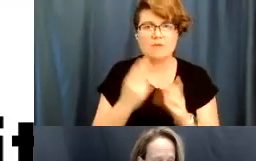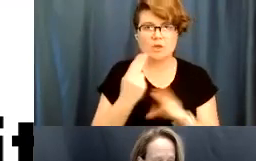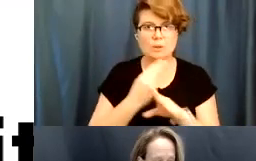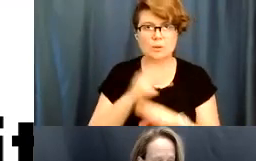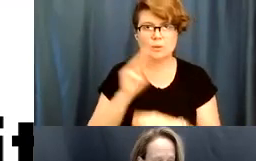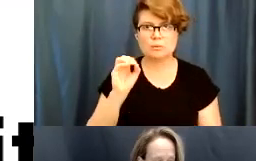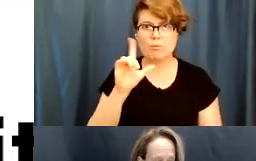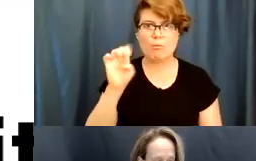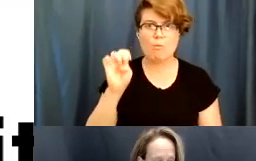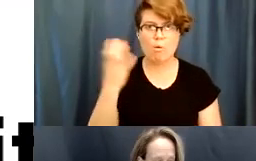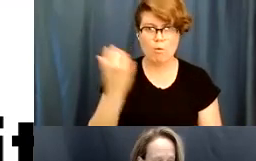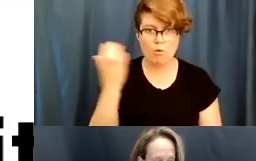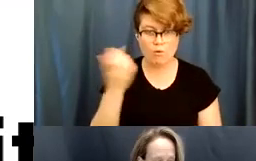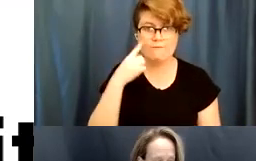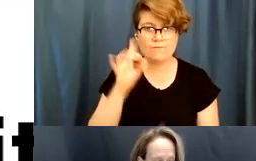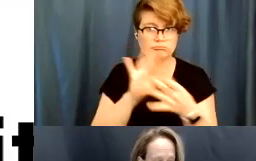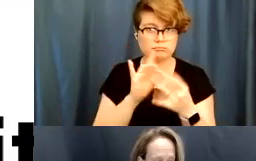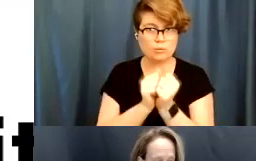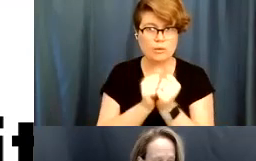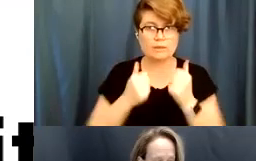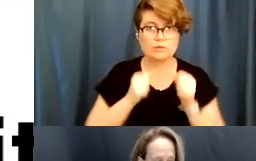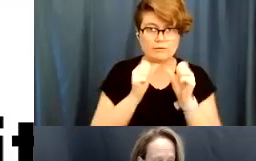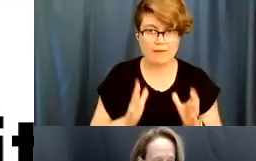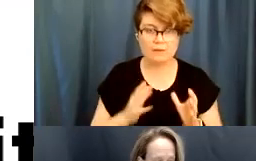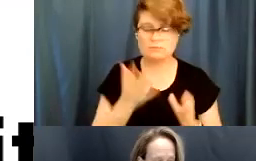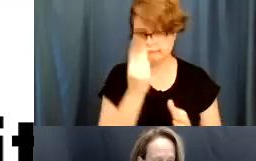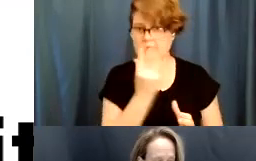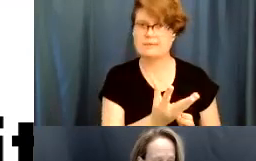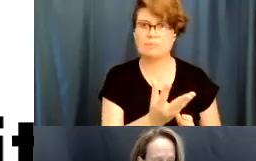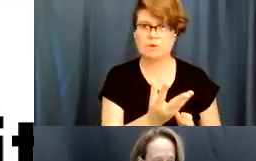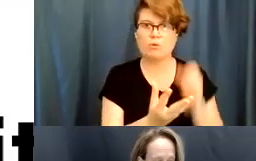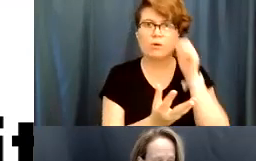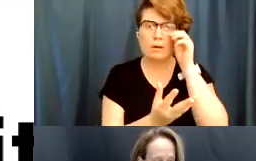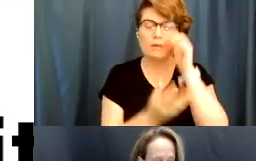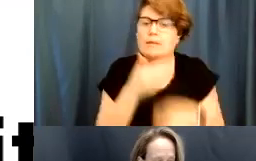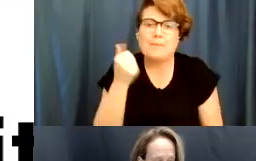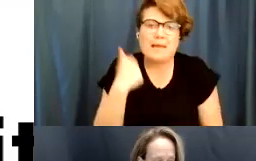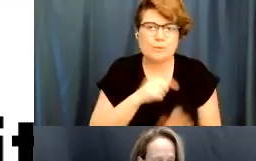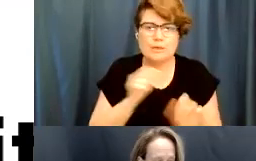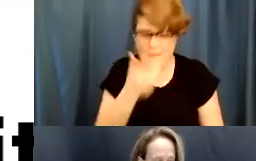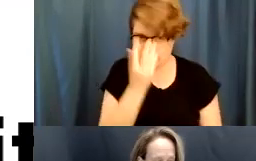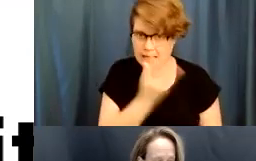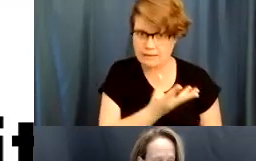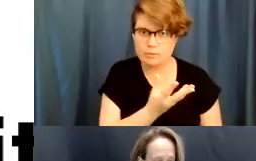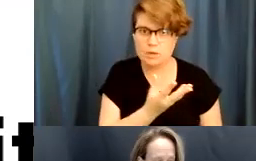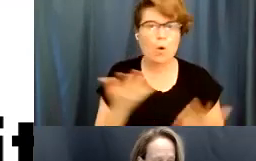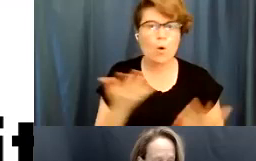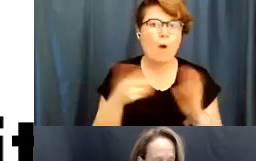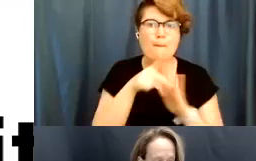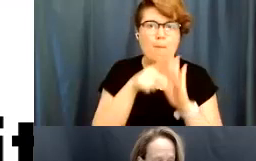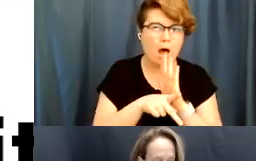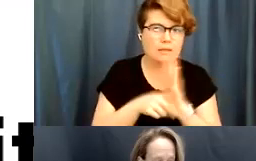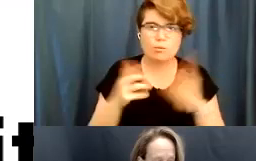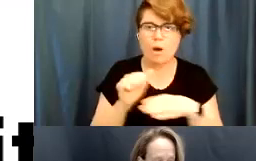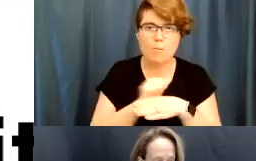survivors, we need to make sure that we're letting them know, or to the best of our abilities, what policies and practices